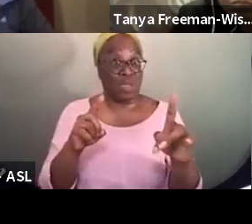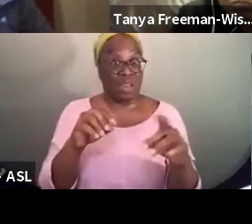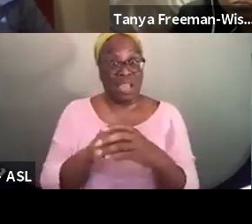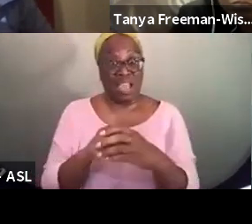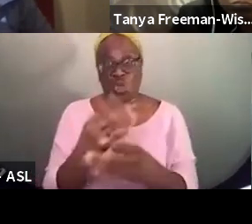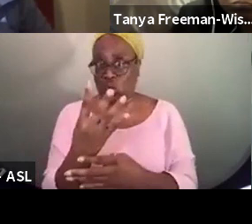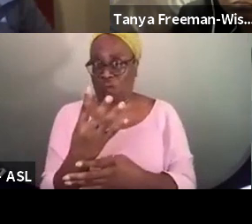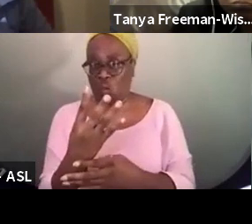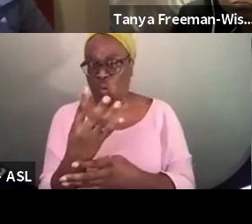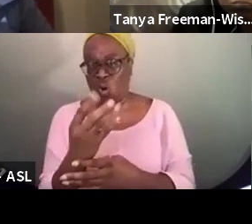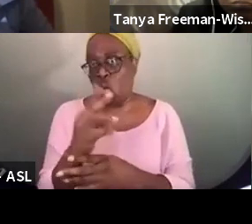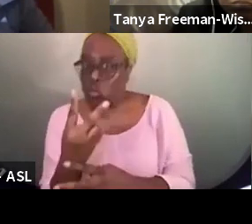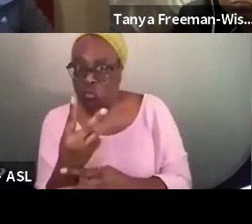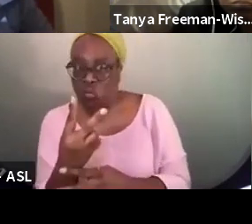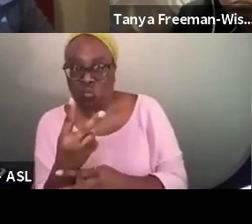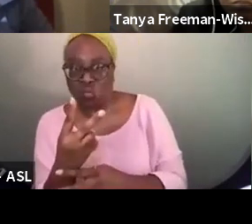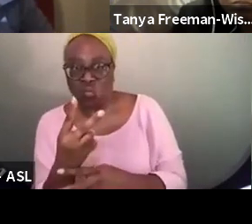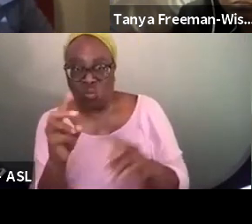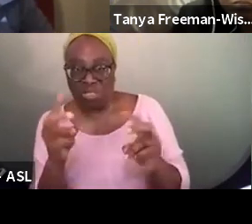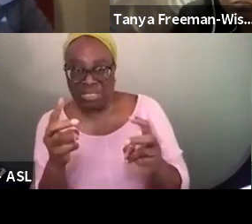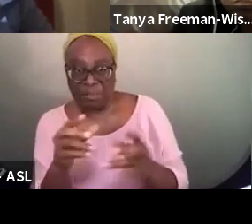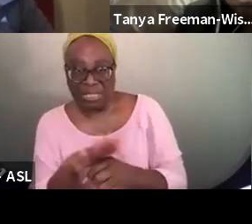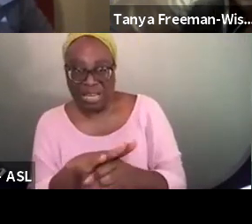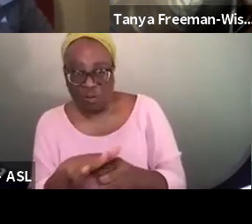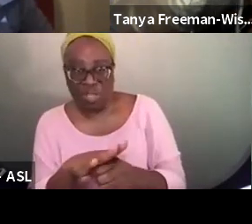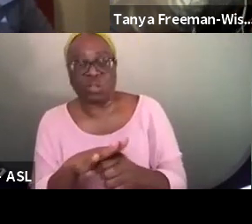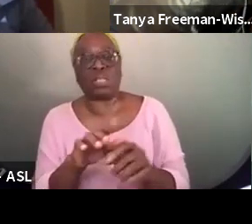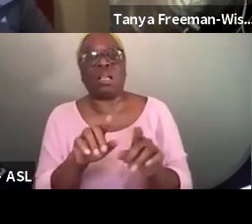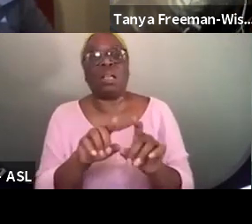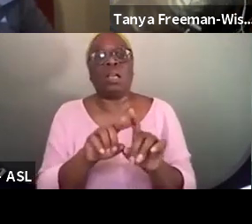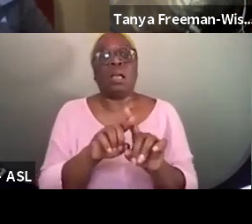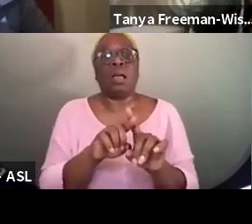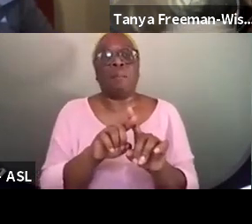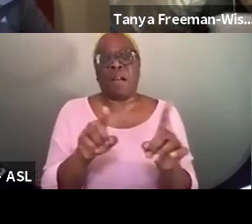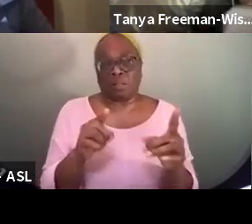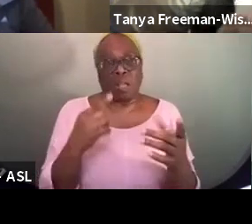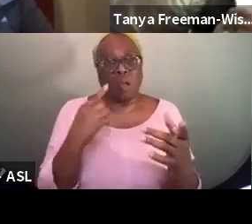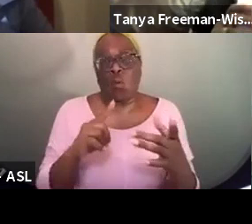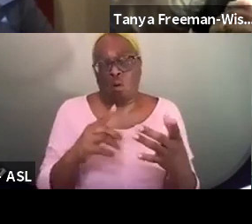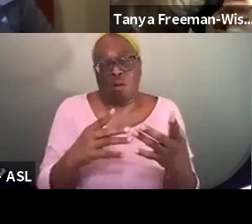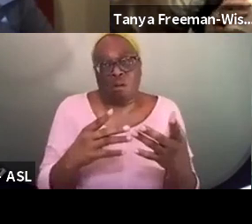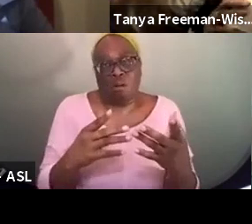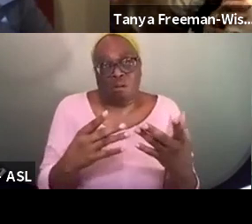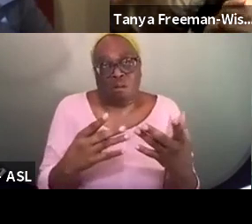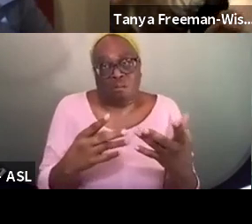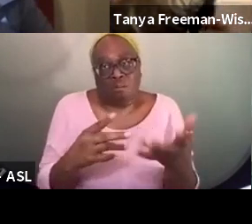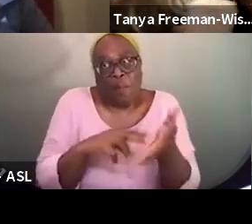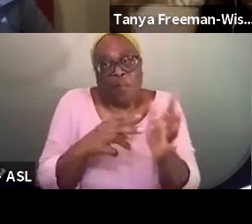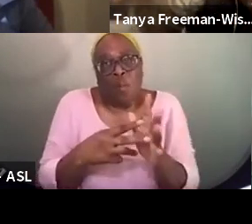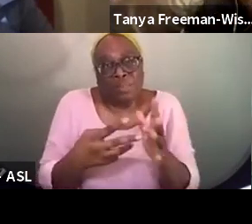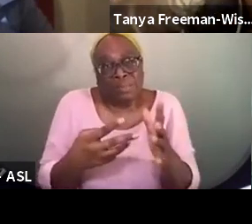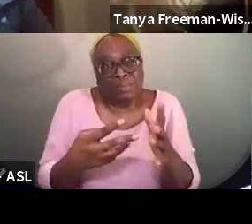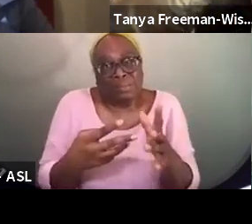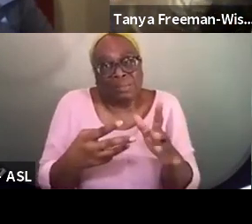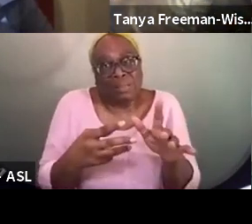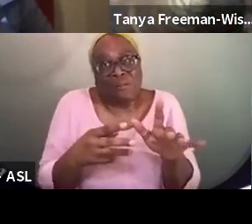to either because I prefer that, but for the sake of building consensus, this might be